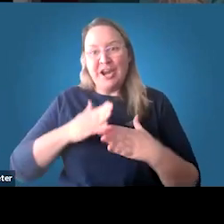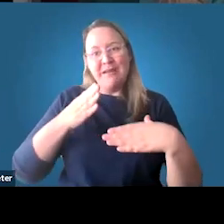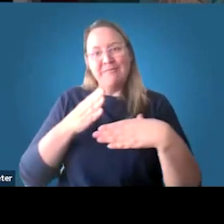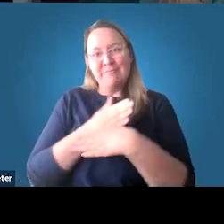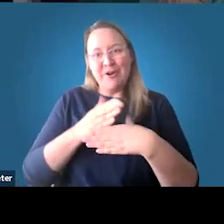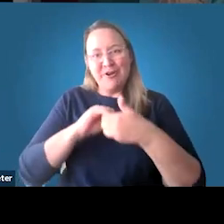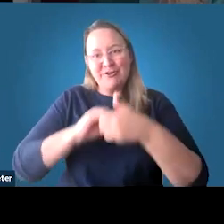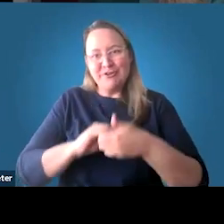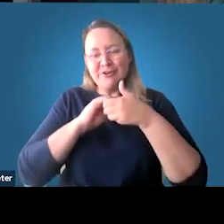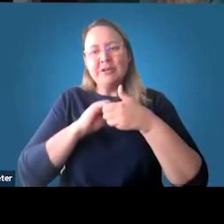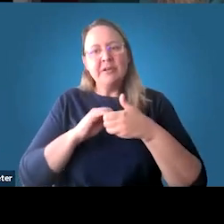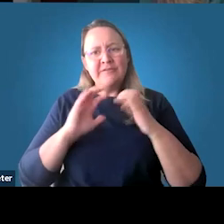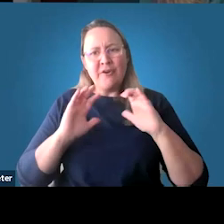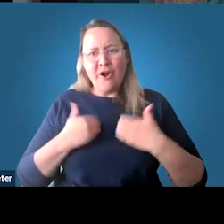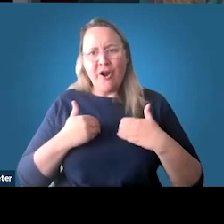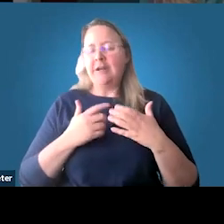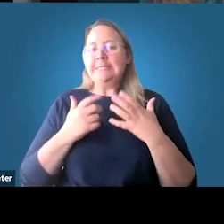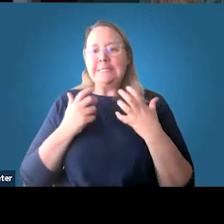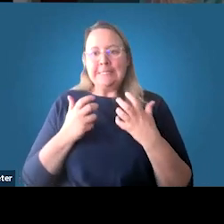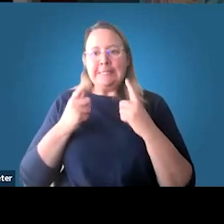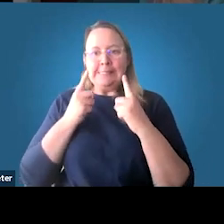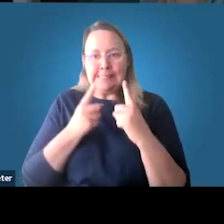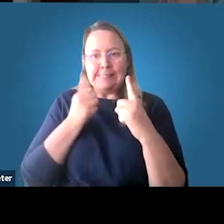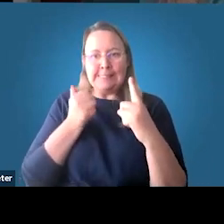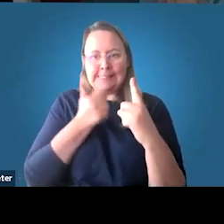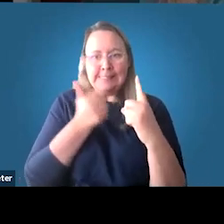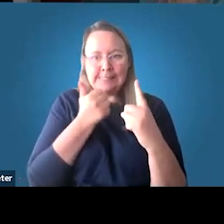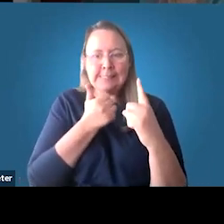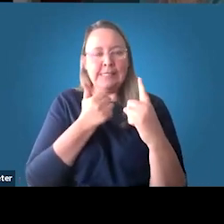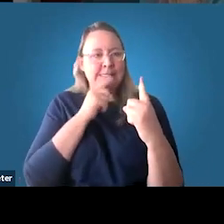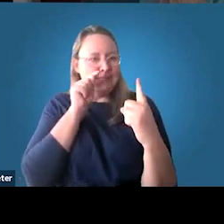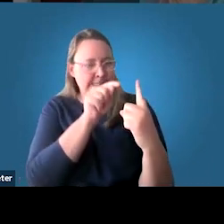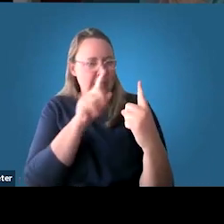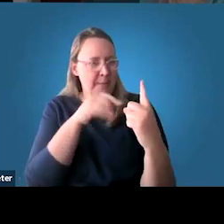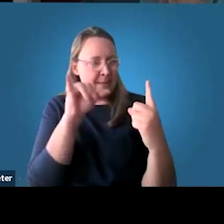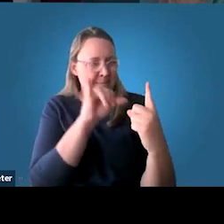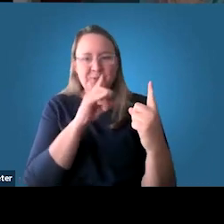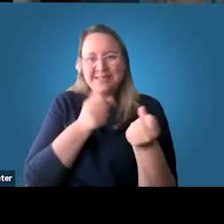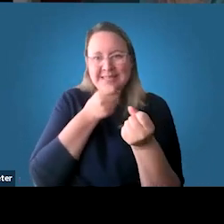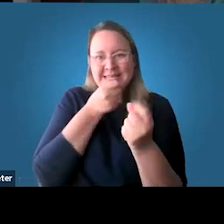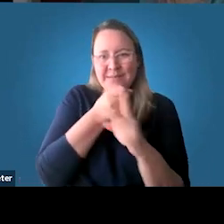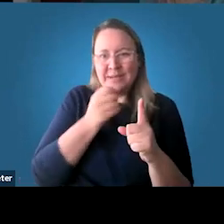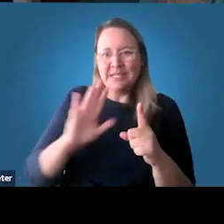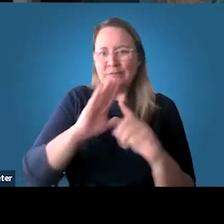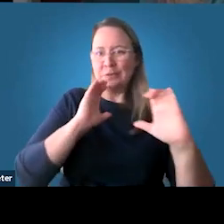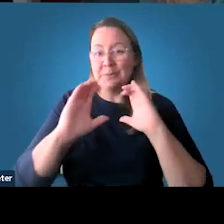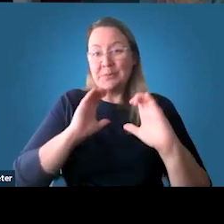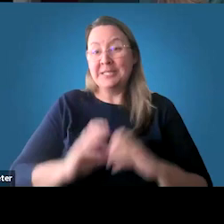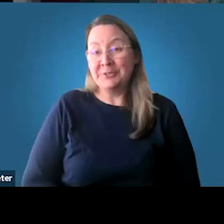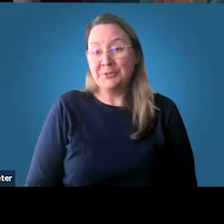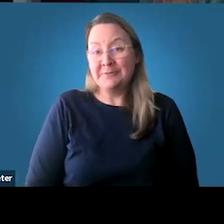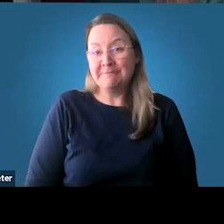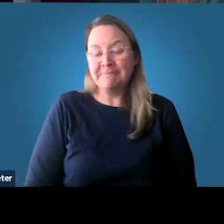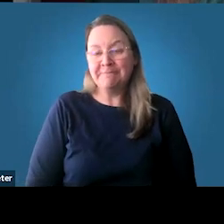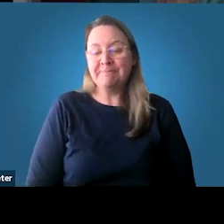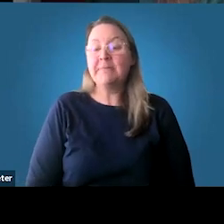shared quest to crack the nut of this often elusive topic of measuring the impact of your communications. So